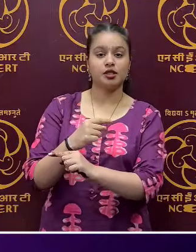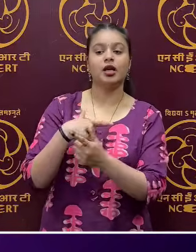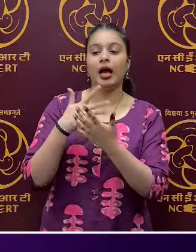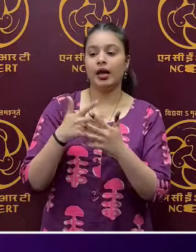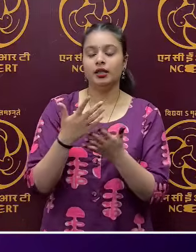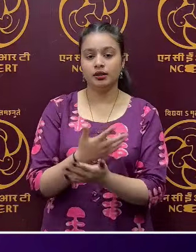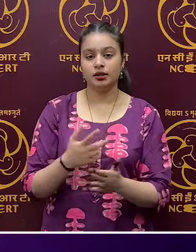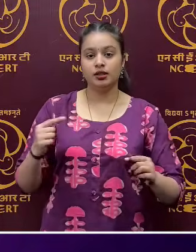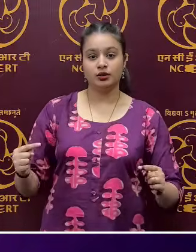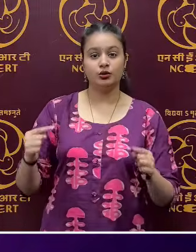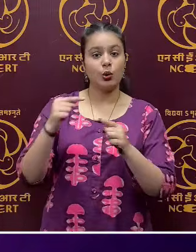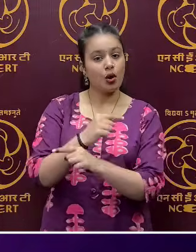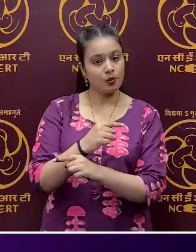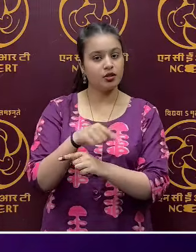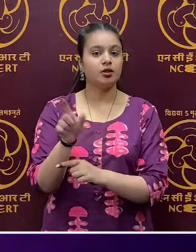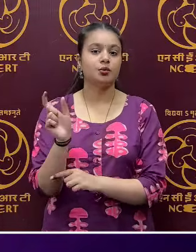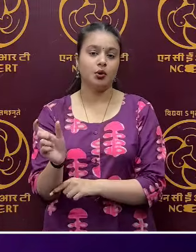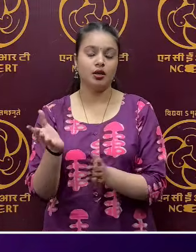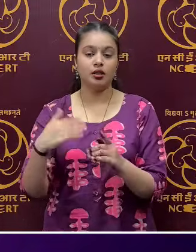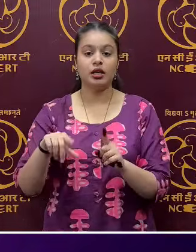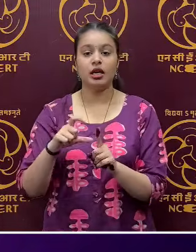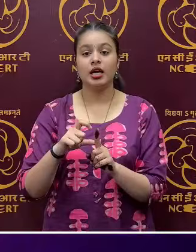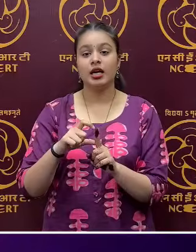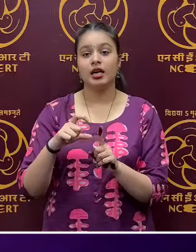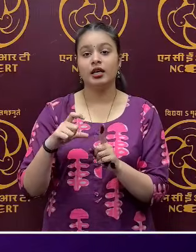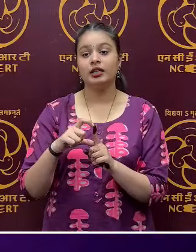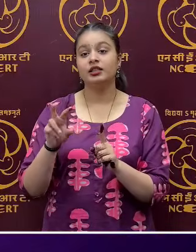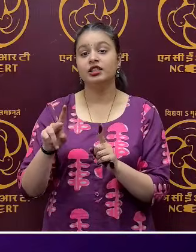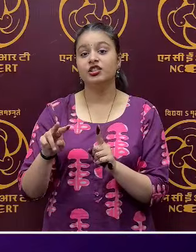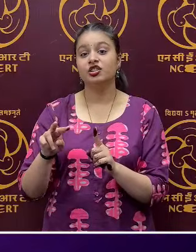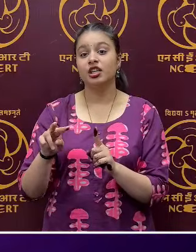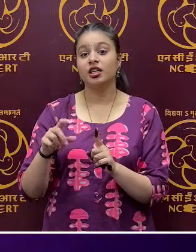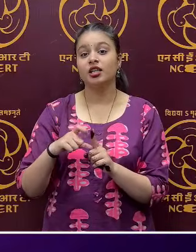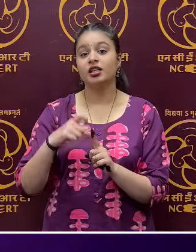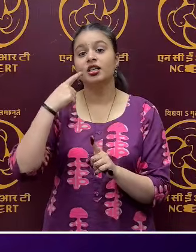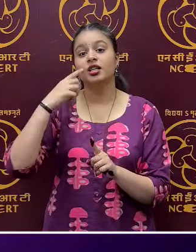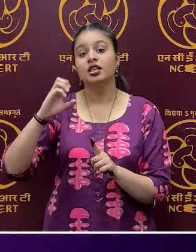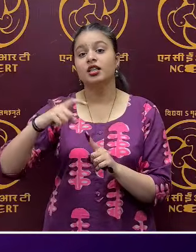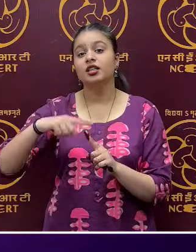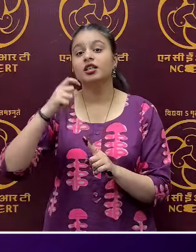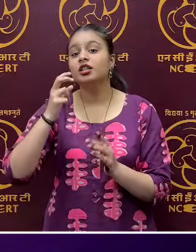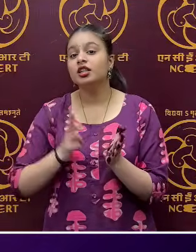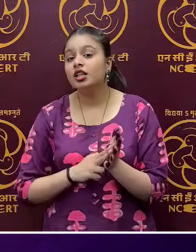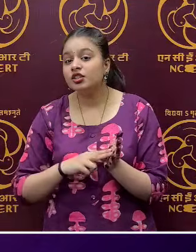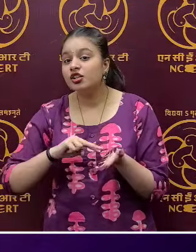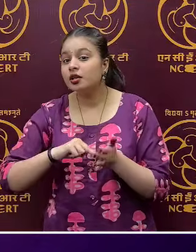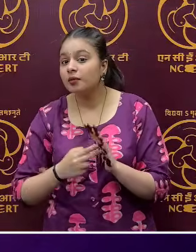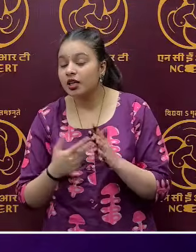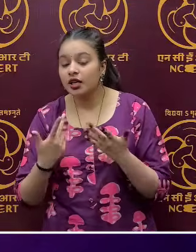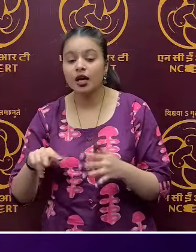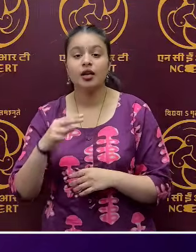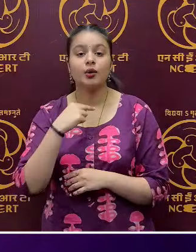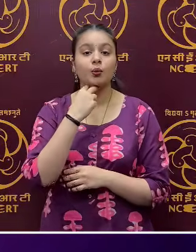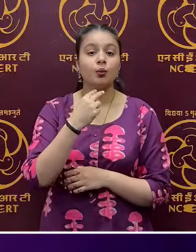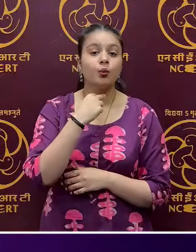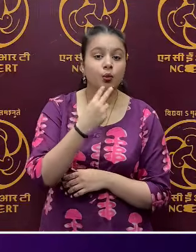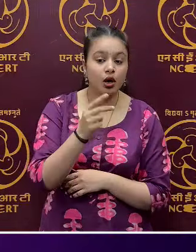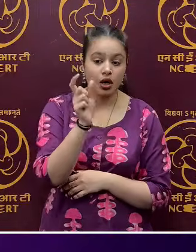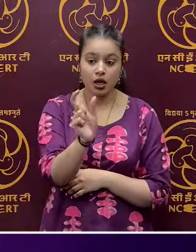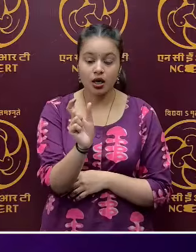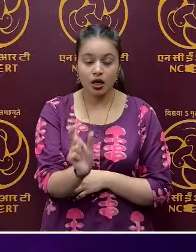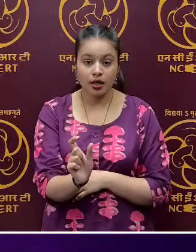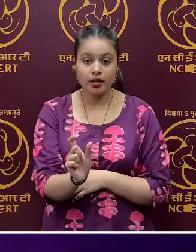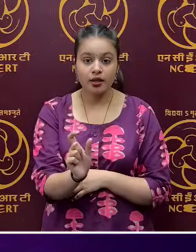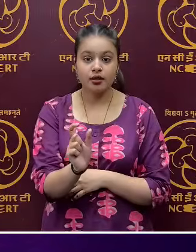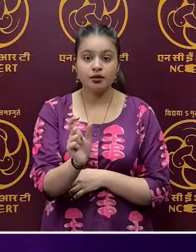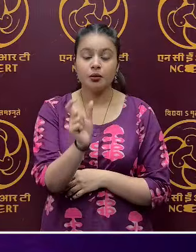is contrary. Dictionary. Dictionary. Diction, what is diction? Diction is the way to pronounce things. Diction is the